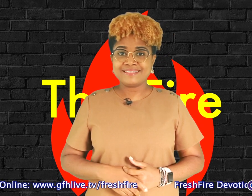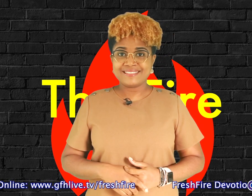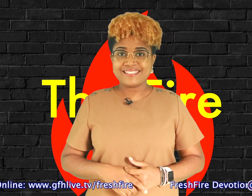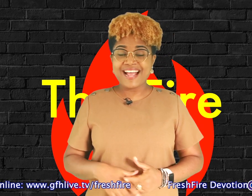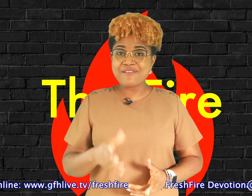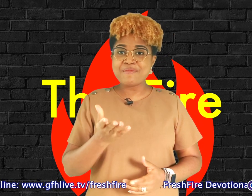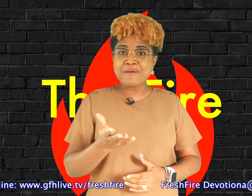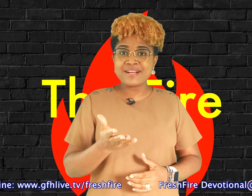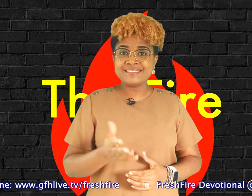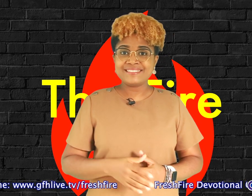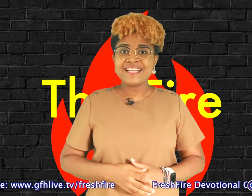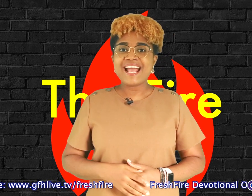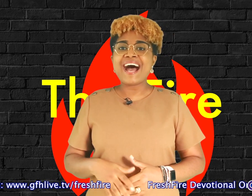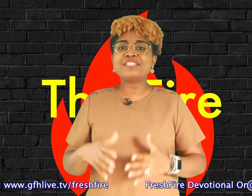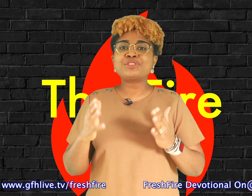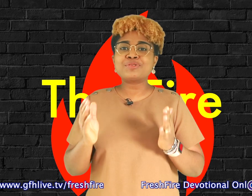me? Can you remember?